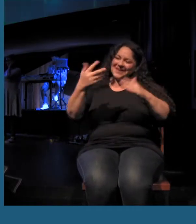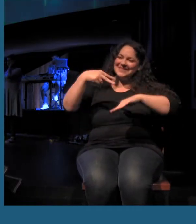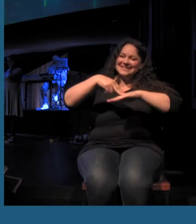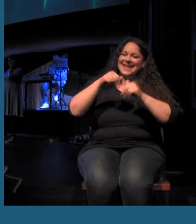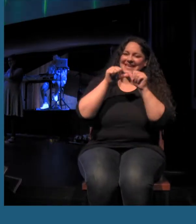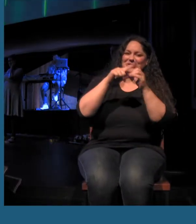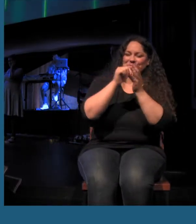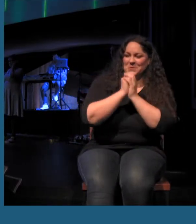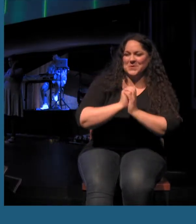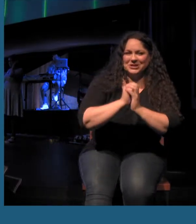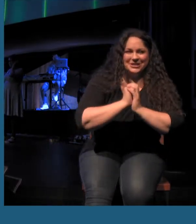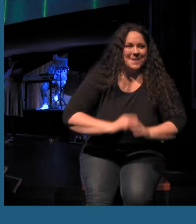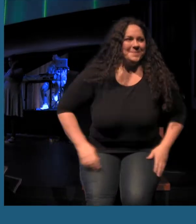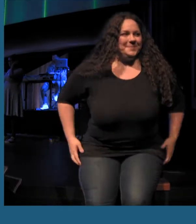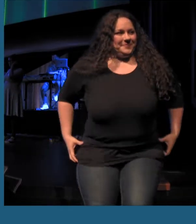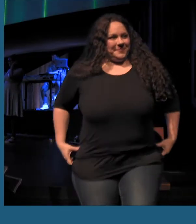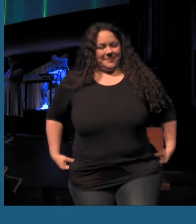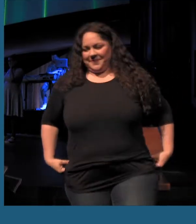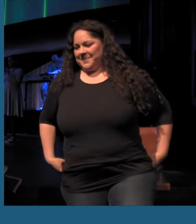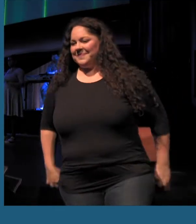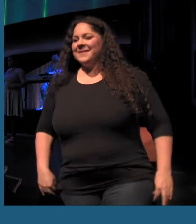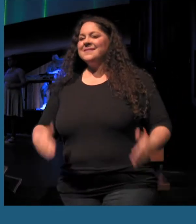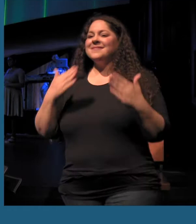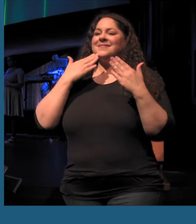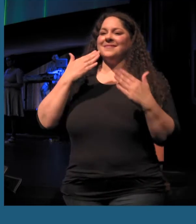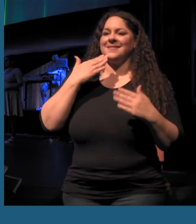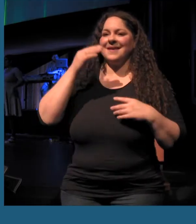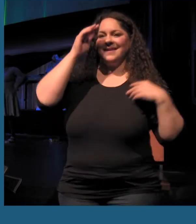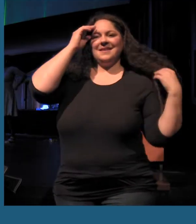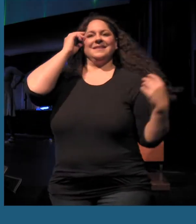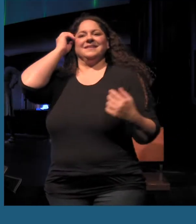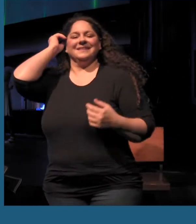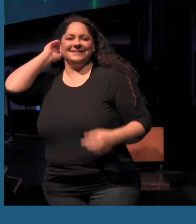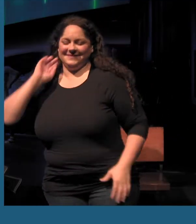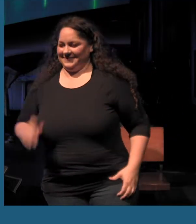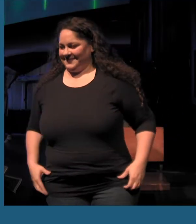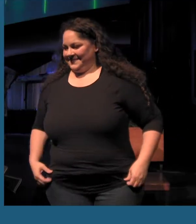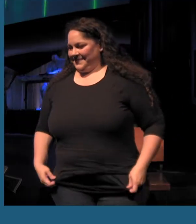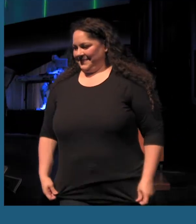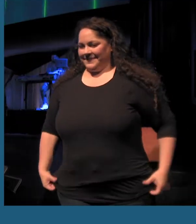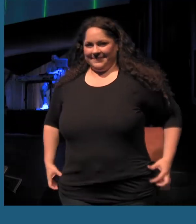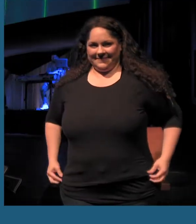worship, thanking God for the work that He's doing in our hearts and in our church.